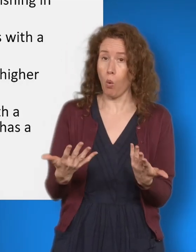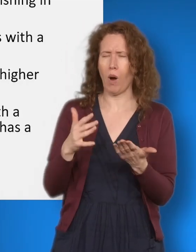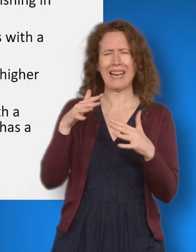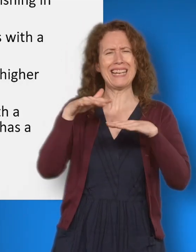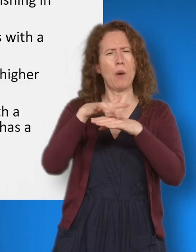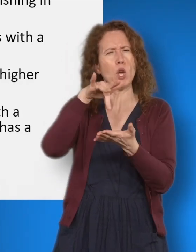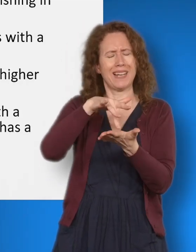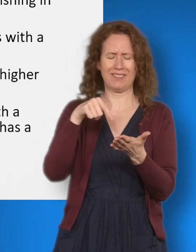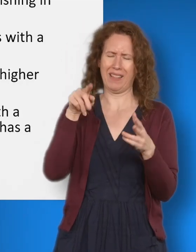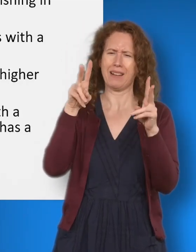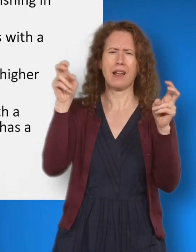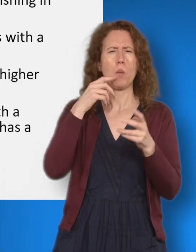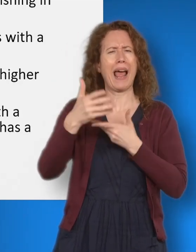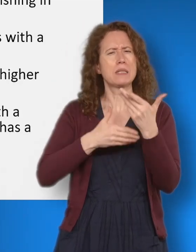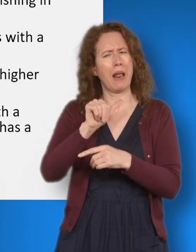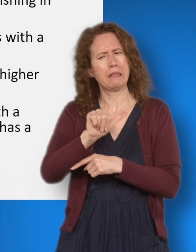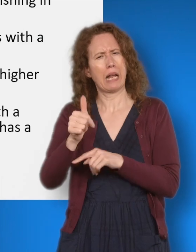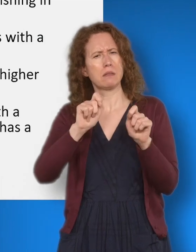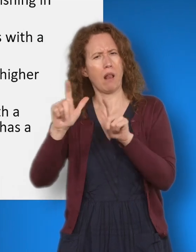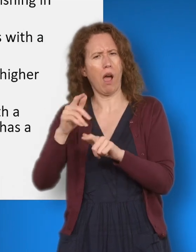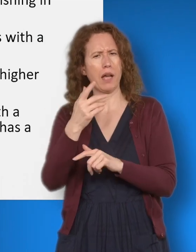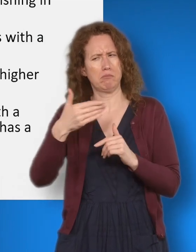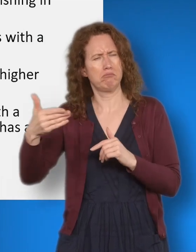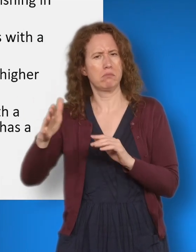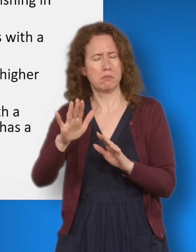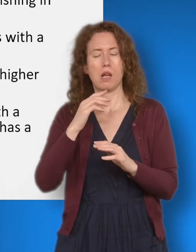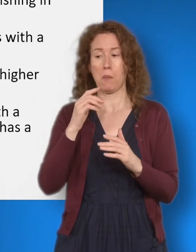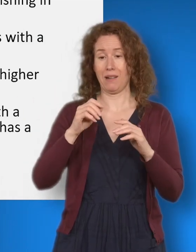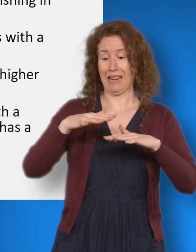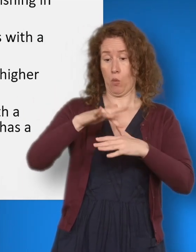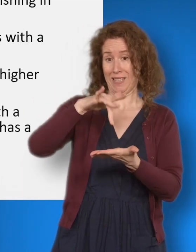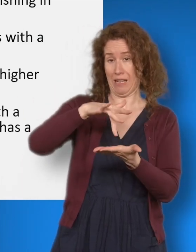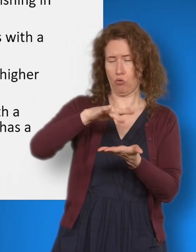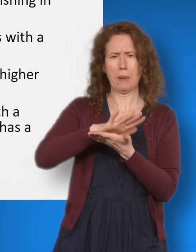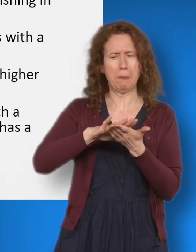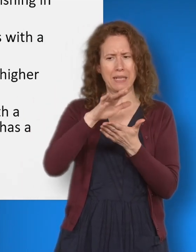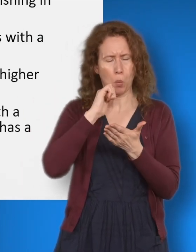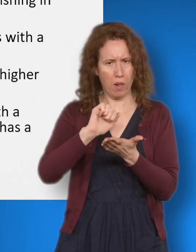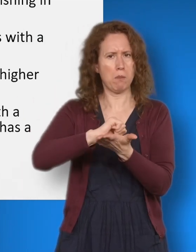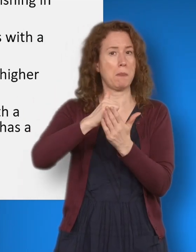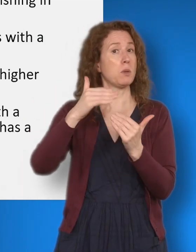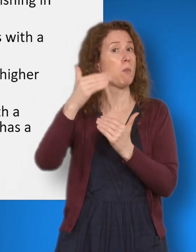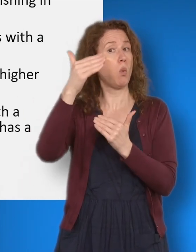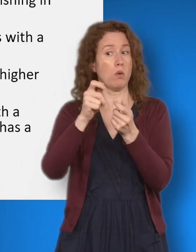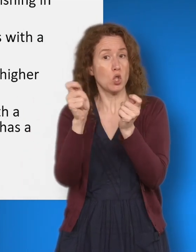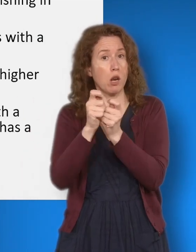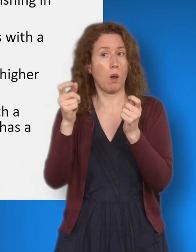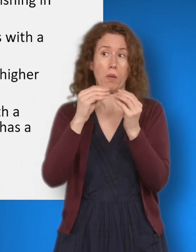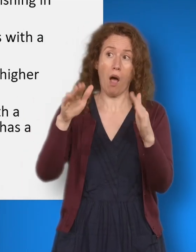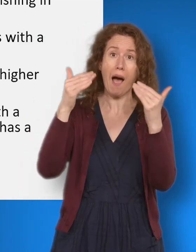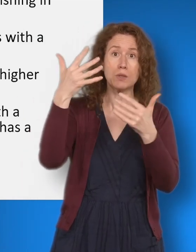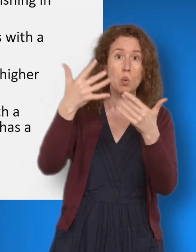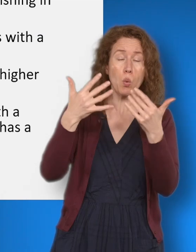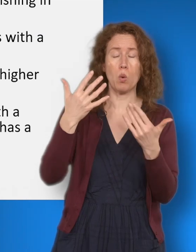centrality, which I will explain in the next few slides, associated with publishing in journals with higher journal scores, and whether